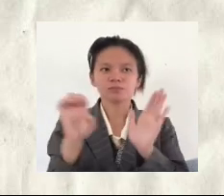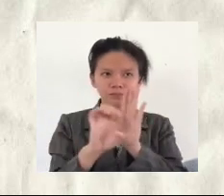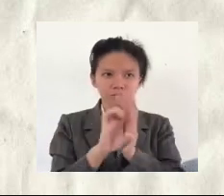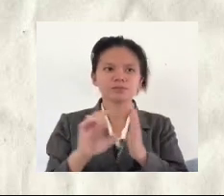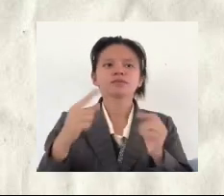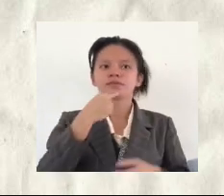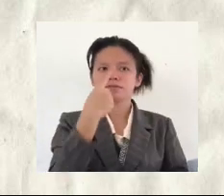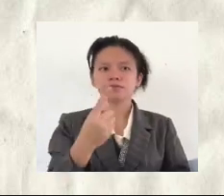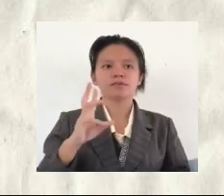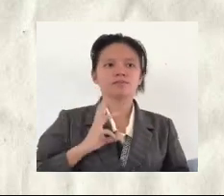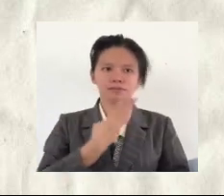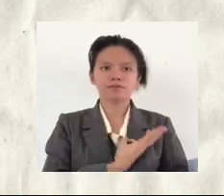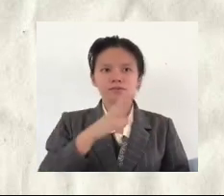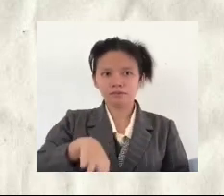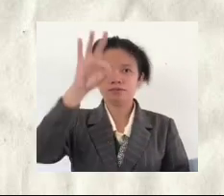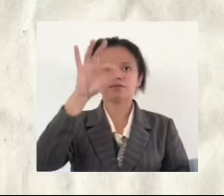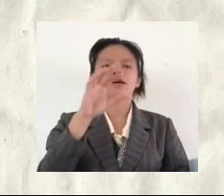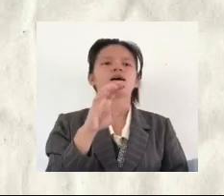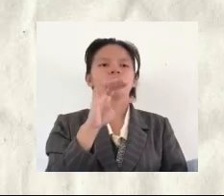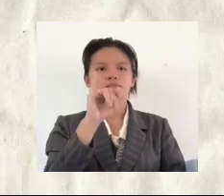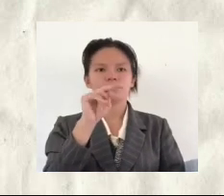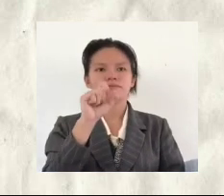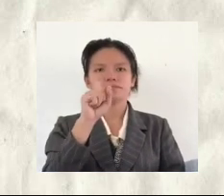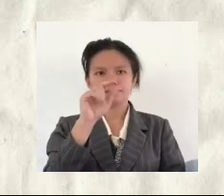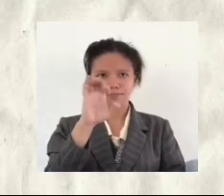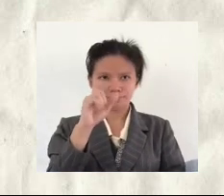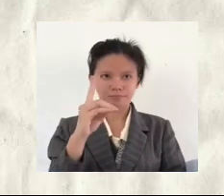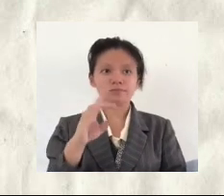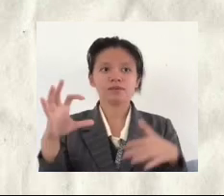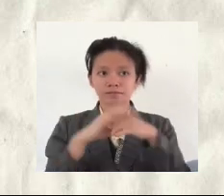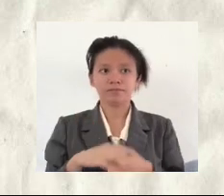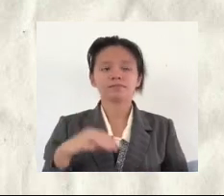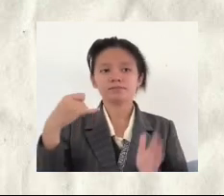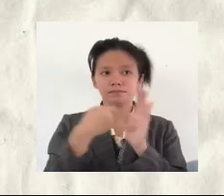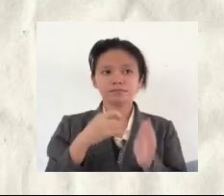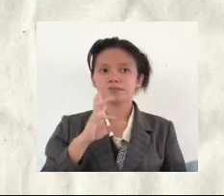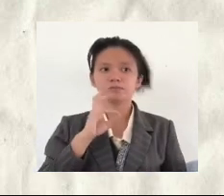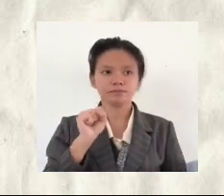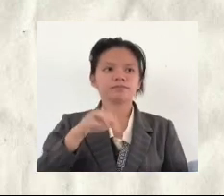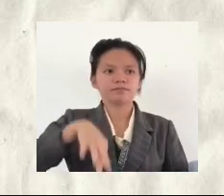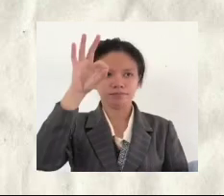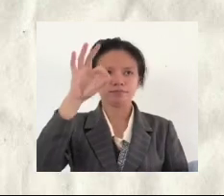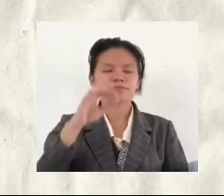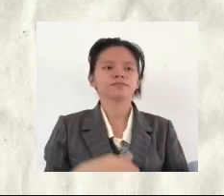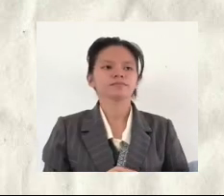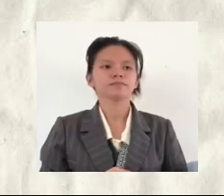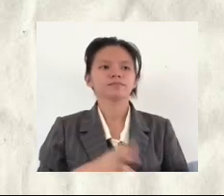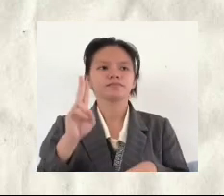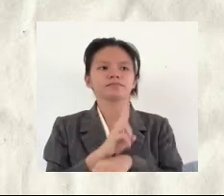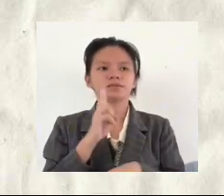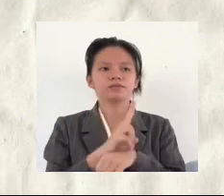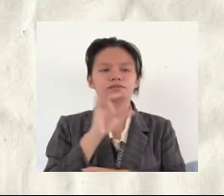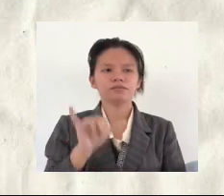or according to the flow of your research or question or objective. Organize tables and